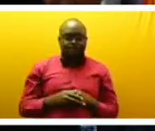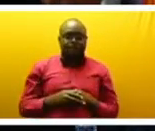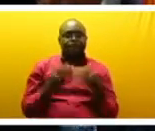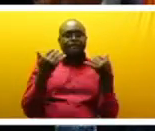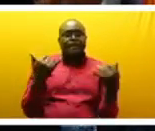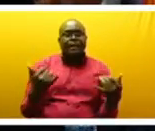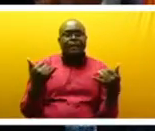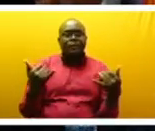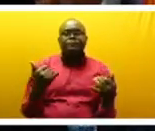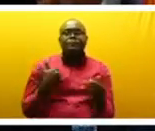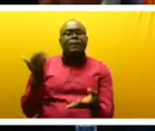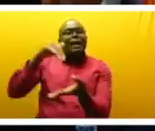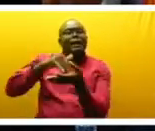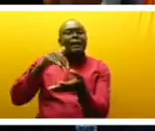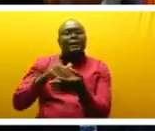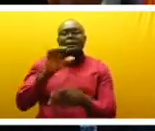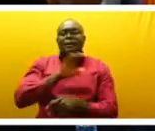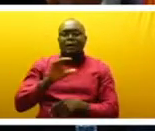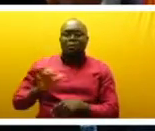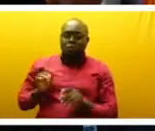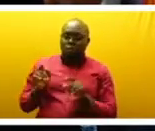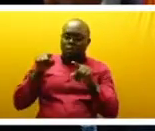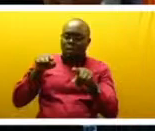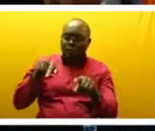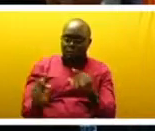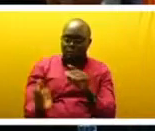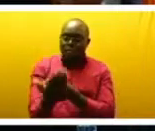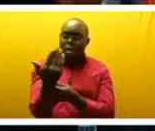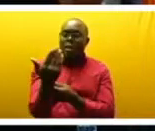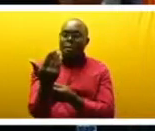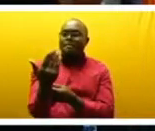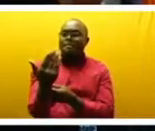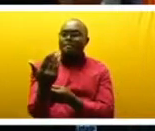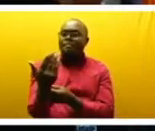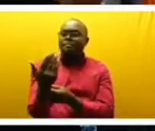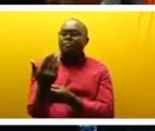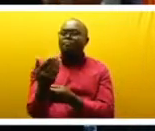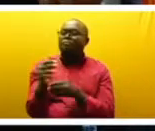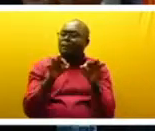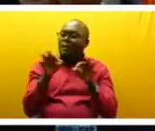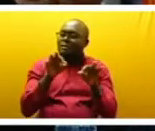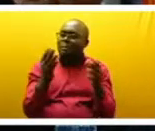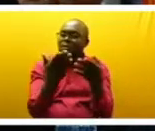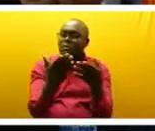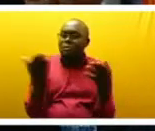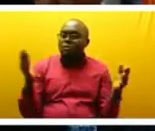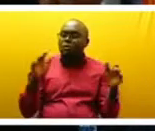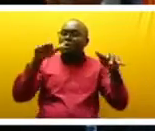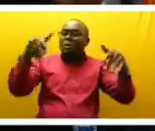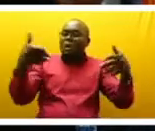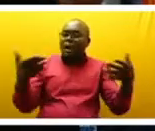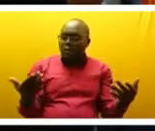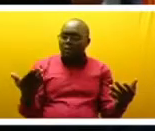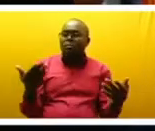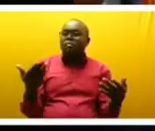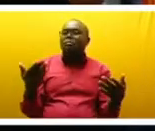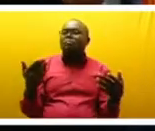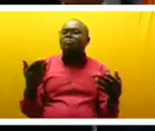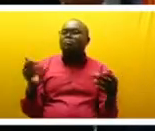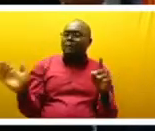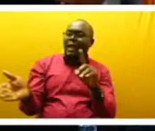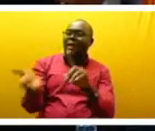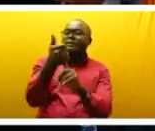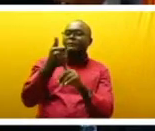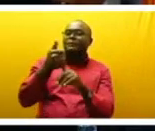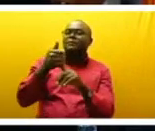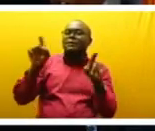Now, again, the Commission comes here this morning and tries to explain to you how they arrived at the question